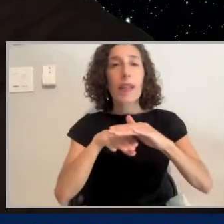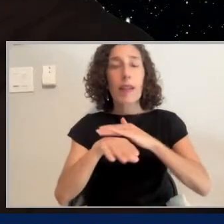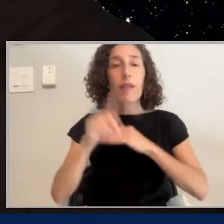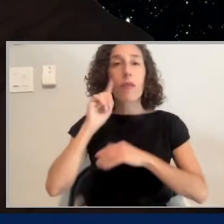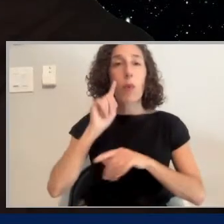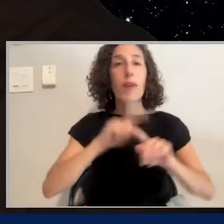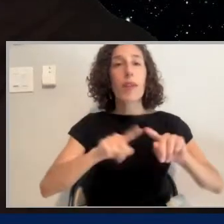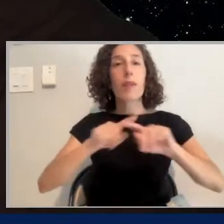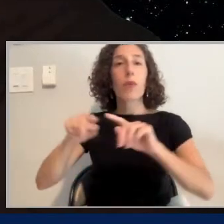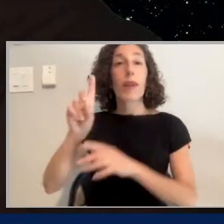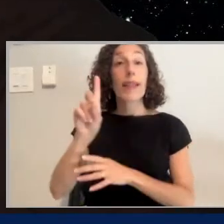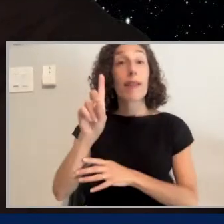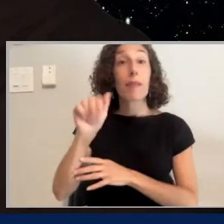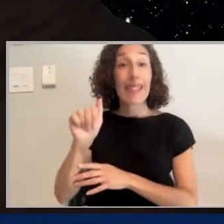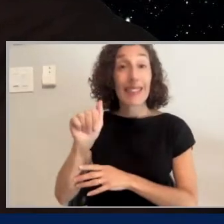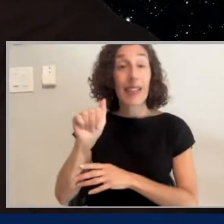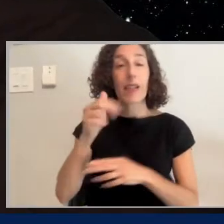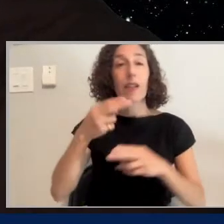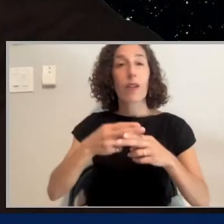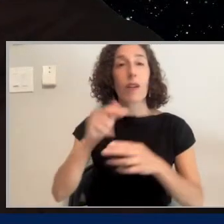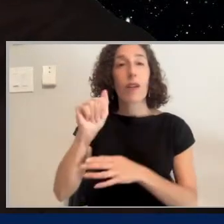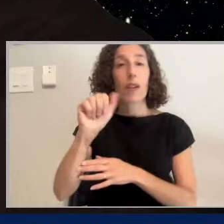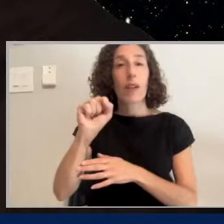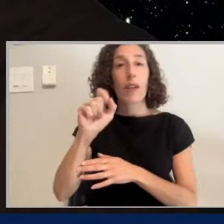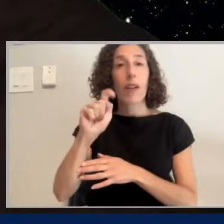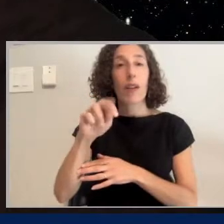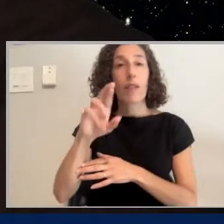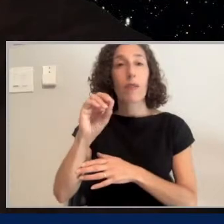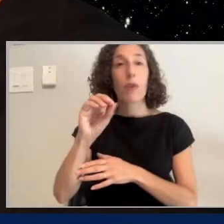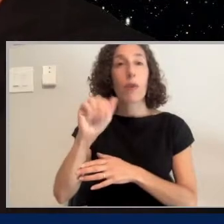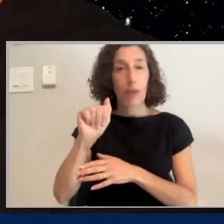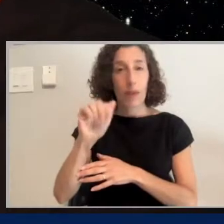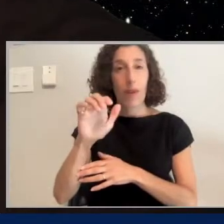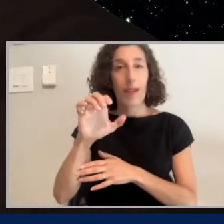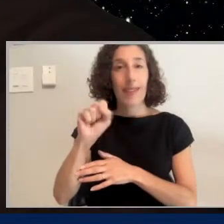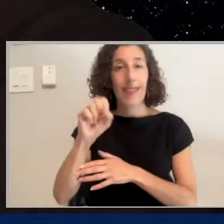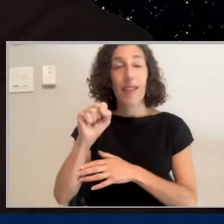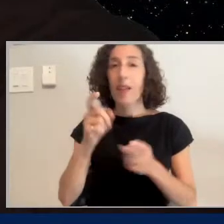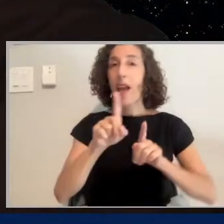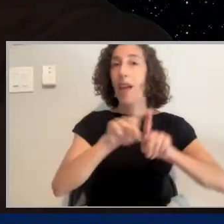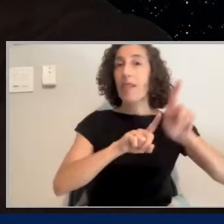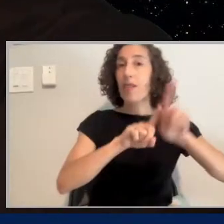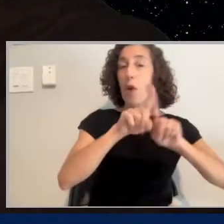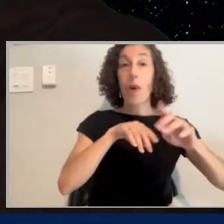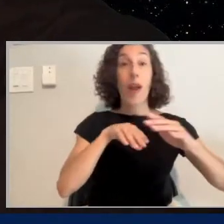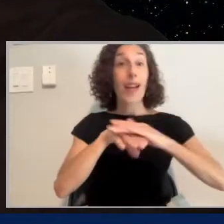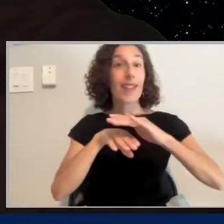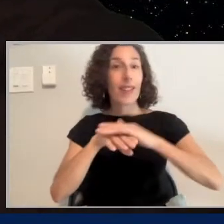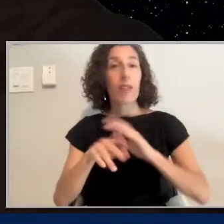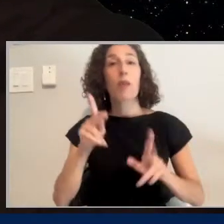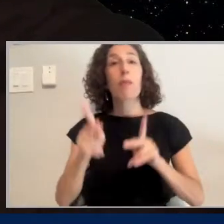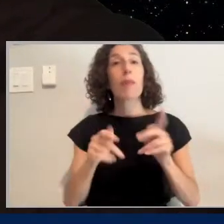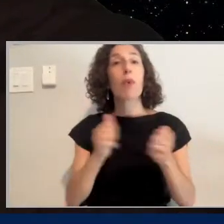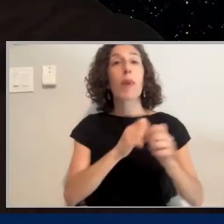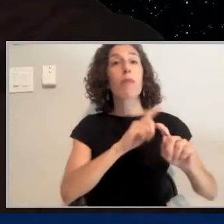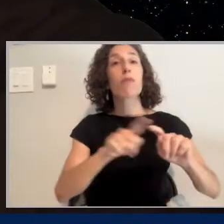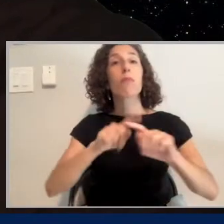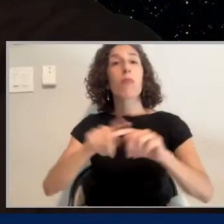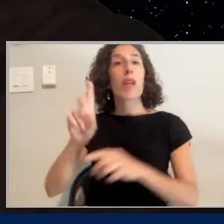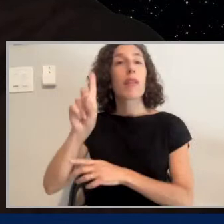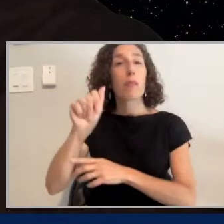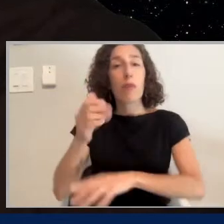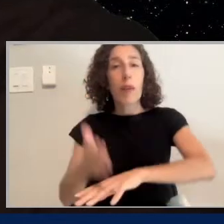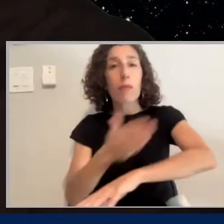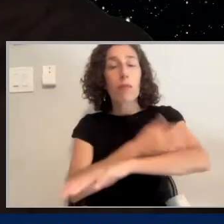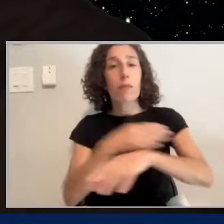how AstroAccess increases accessibility to those sorts of things and experiences for people with disabilities. So our show today will have